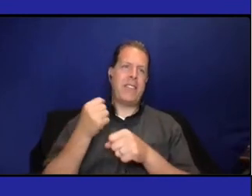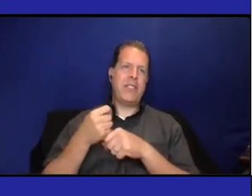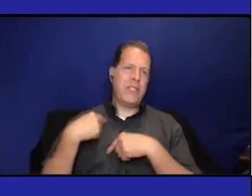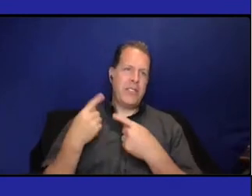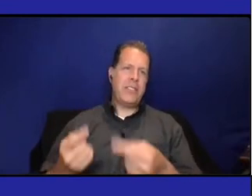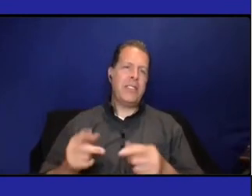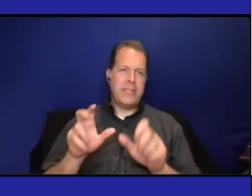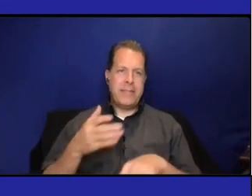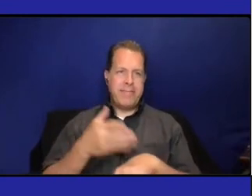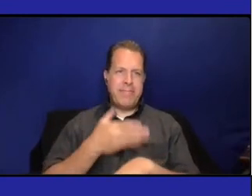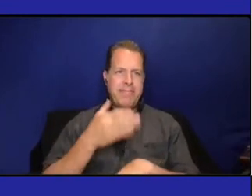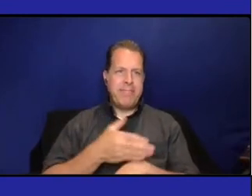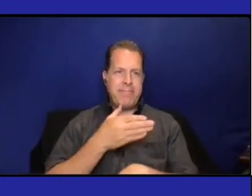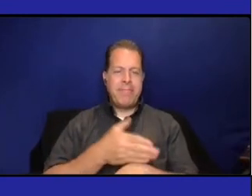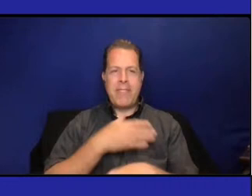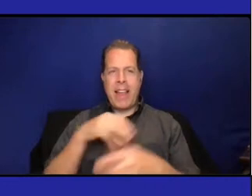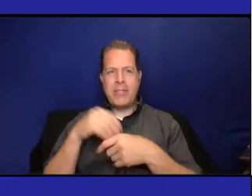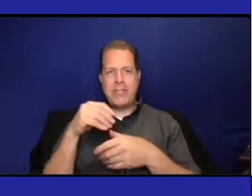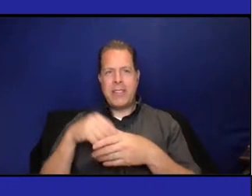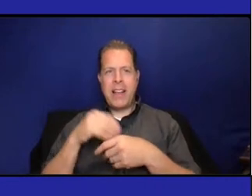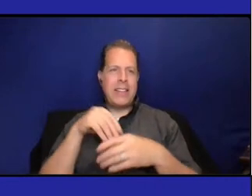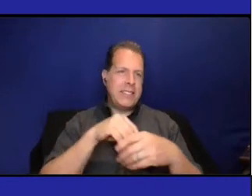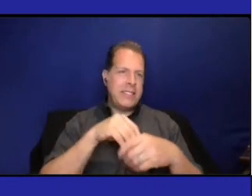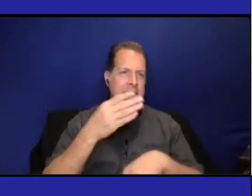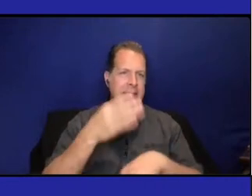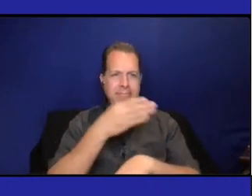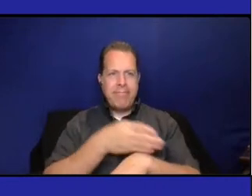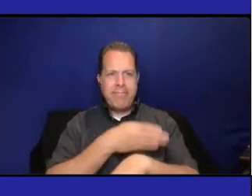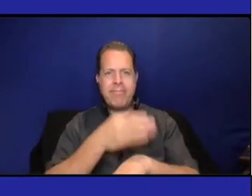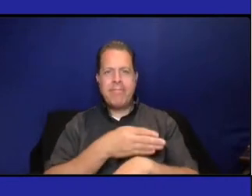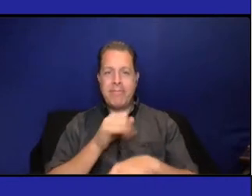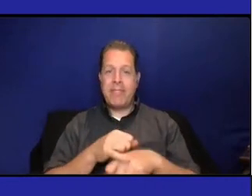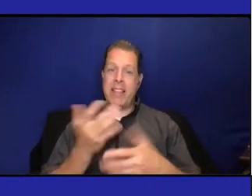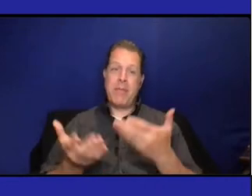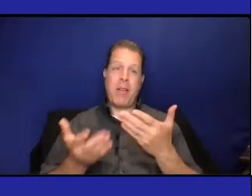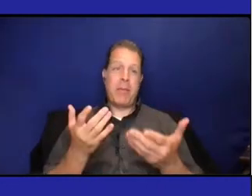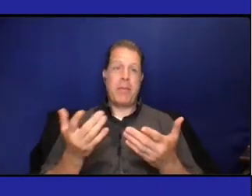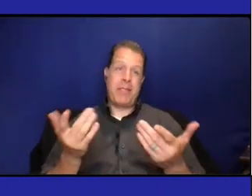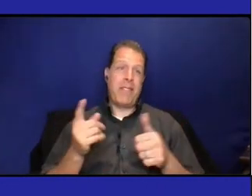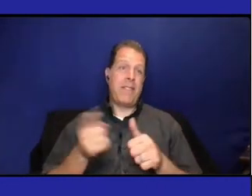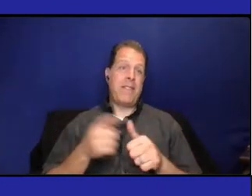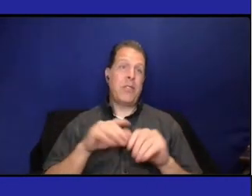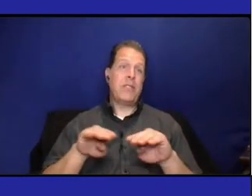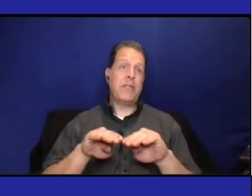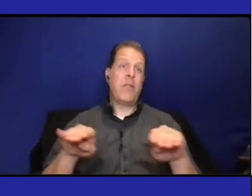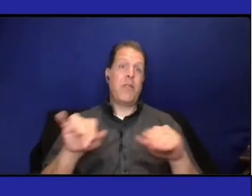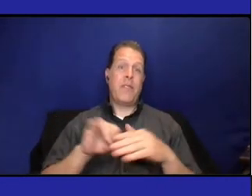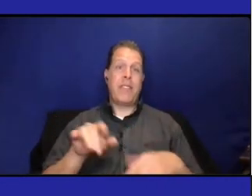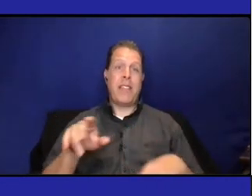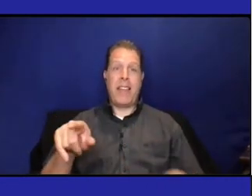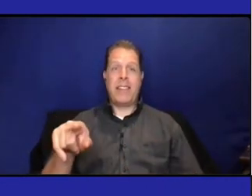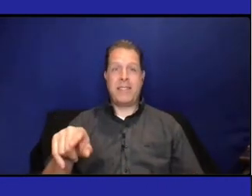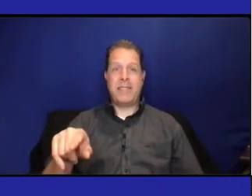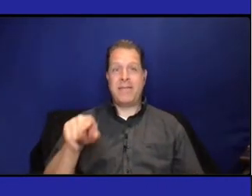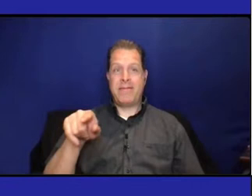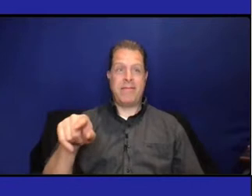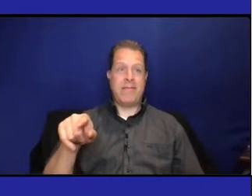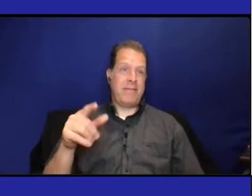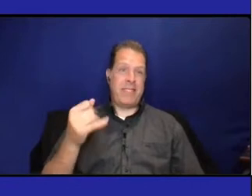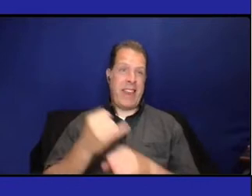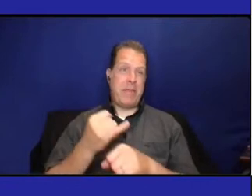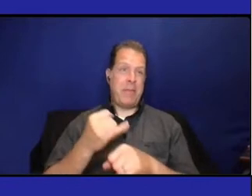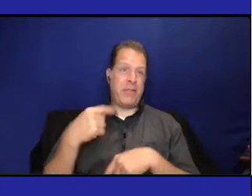improved how it looks on the outside and the inside, and it's proudly been on the first floor of the NYCHA Williams Plaza housing campus for over 20